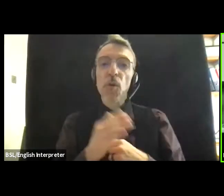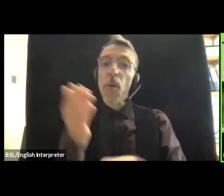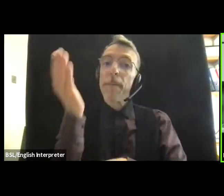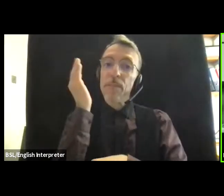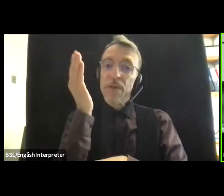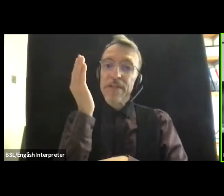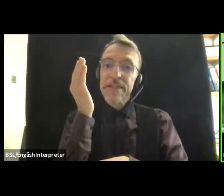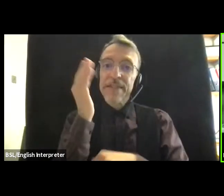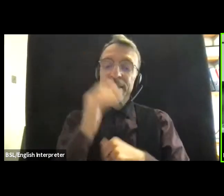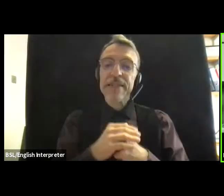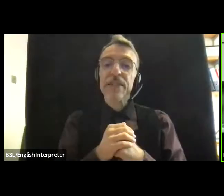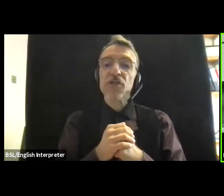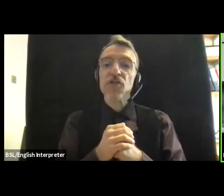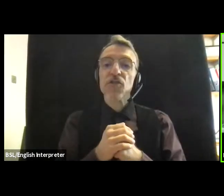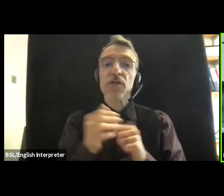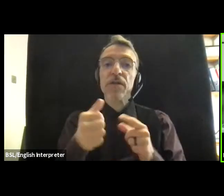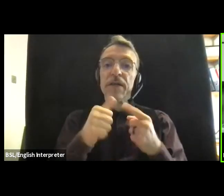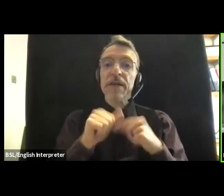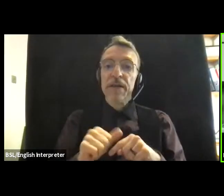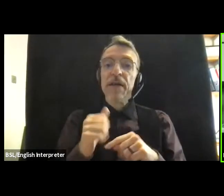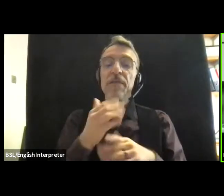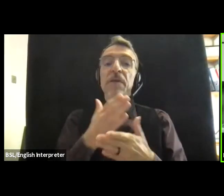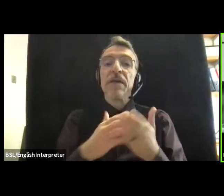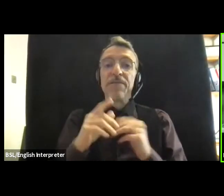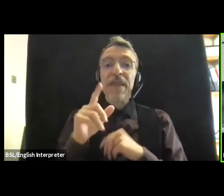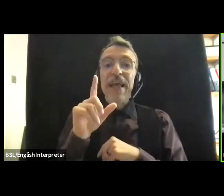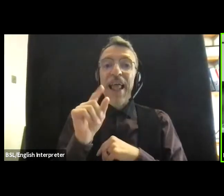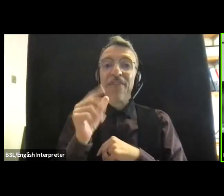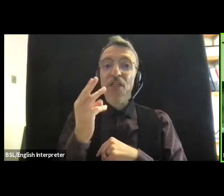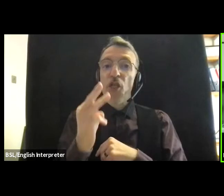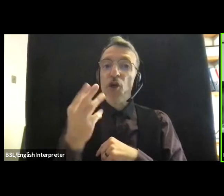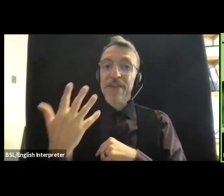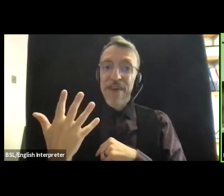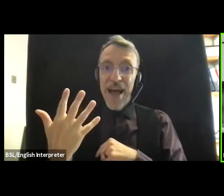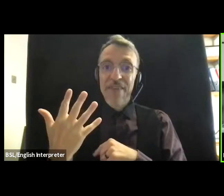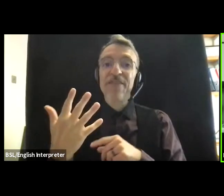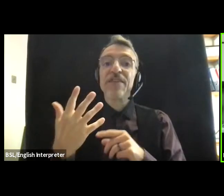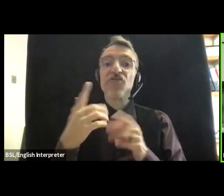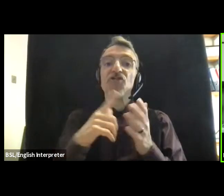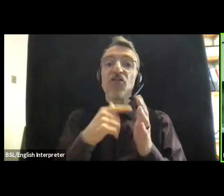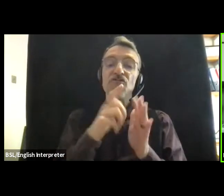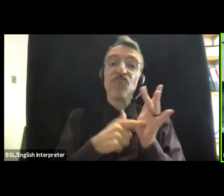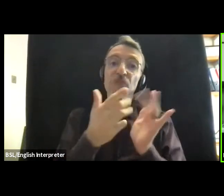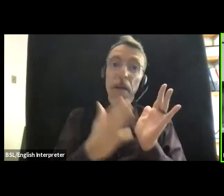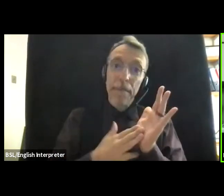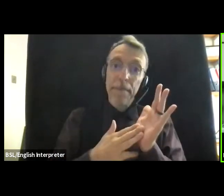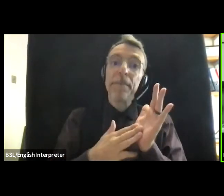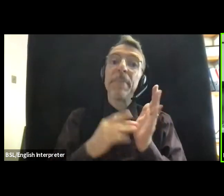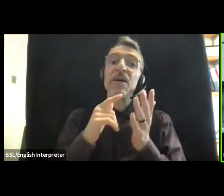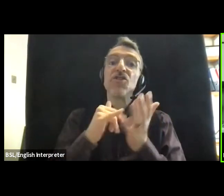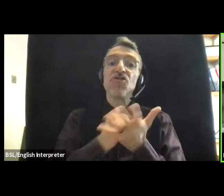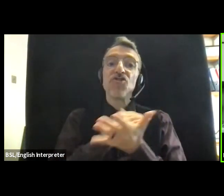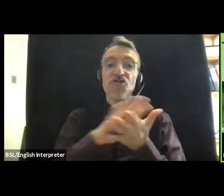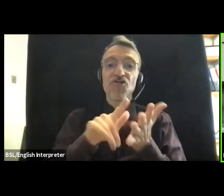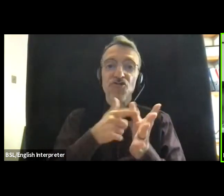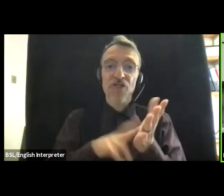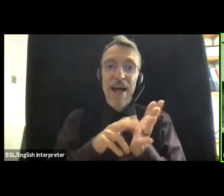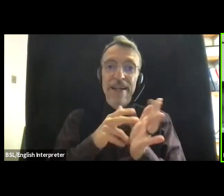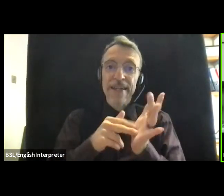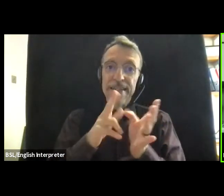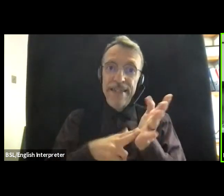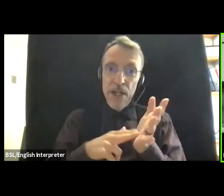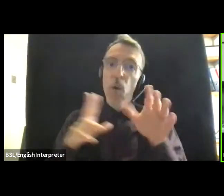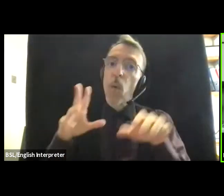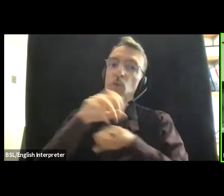presentation round about 11:35. Then Jim Shannon will take over the chair from there, and we'll have